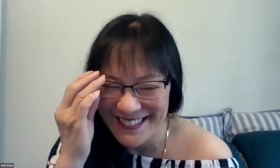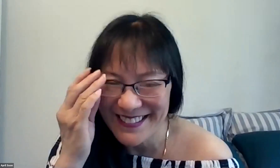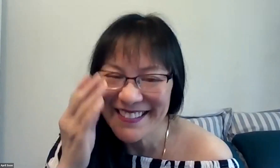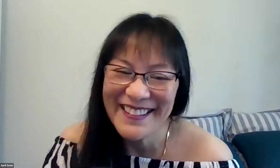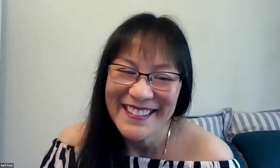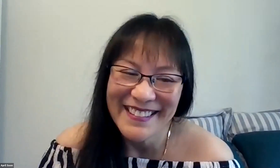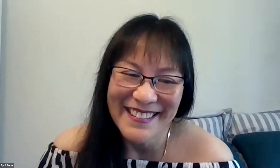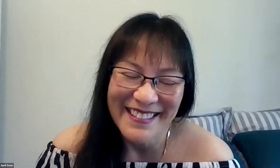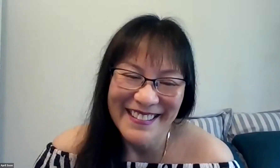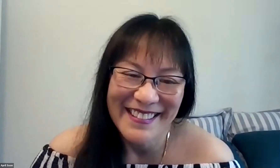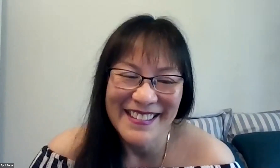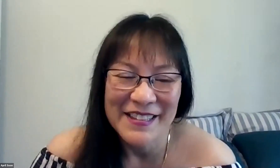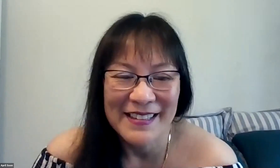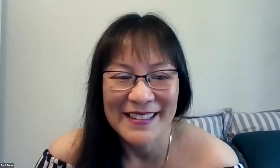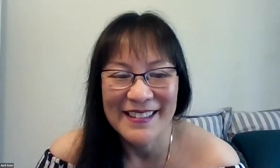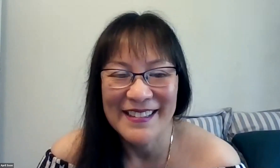Yep.